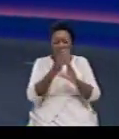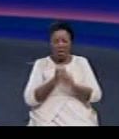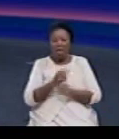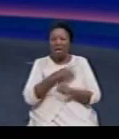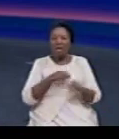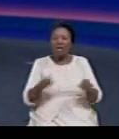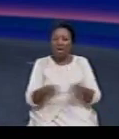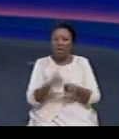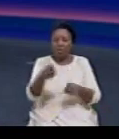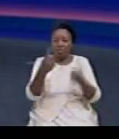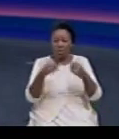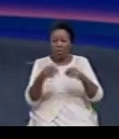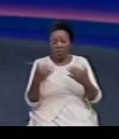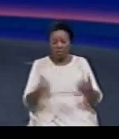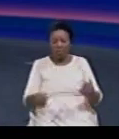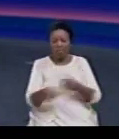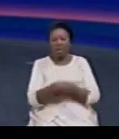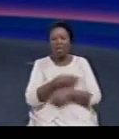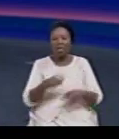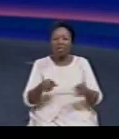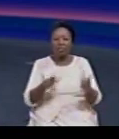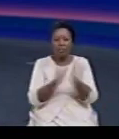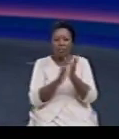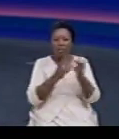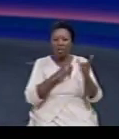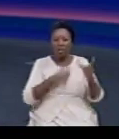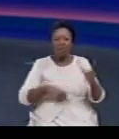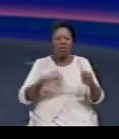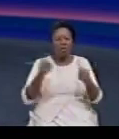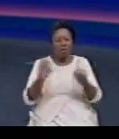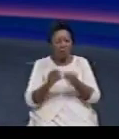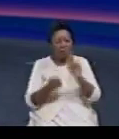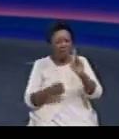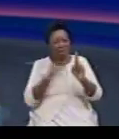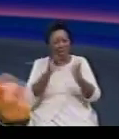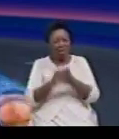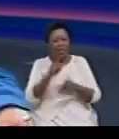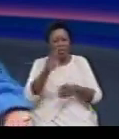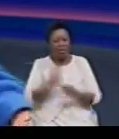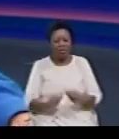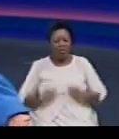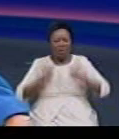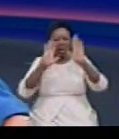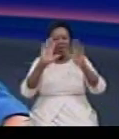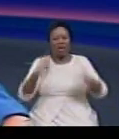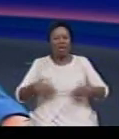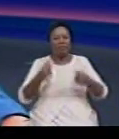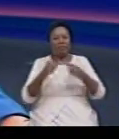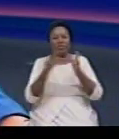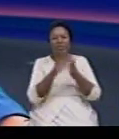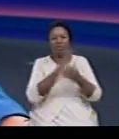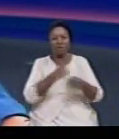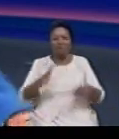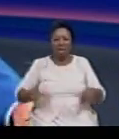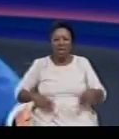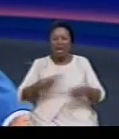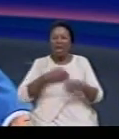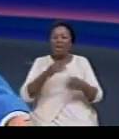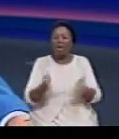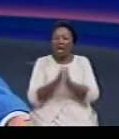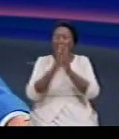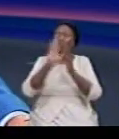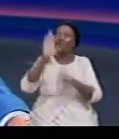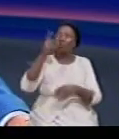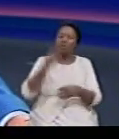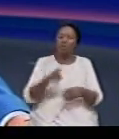we're praising the Lord, first of all, we must give our life to the Lord. And we just say, the God who can do all this, he is